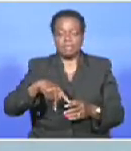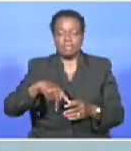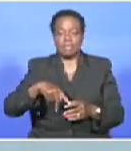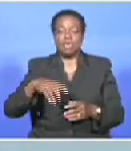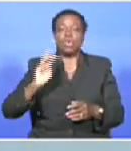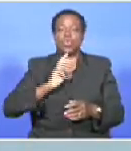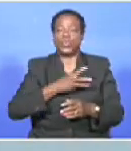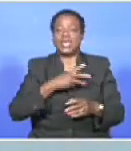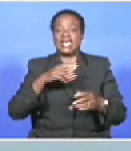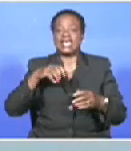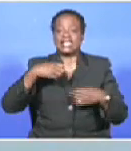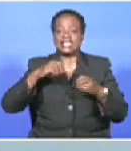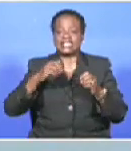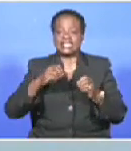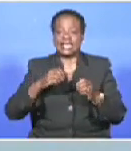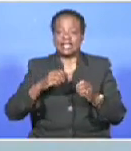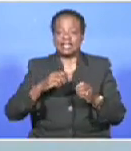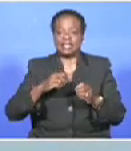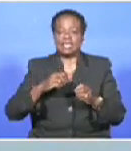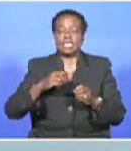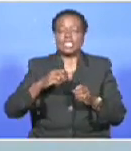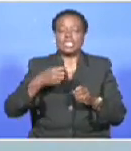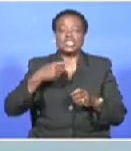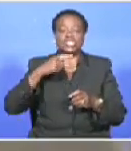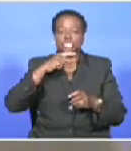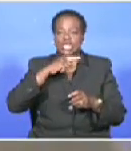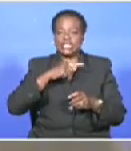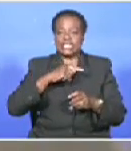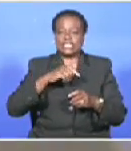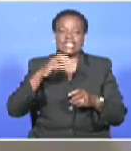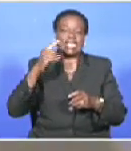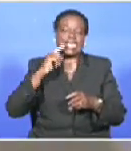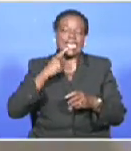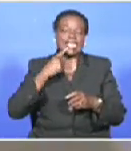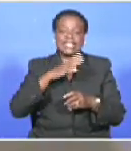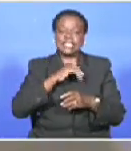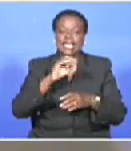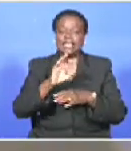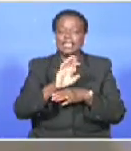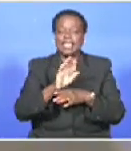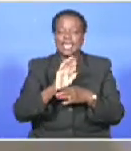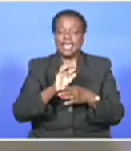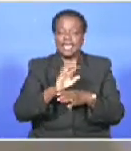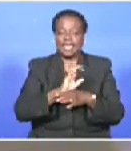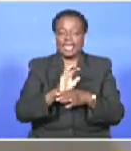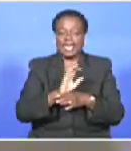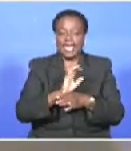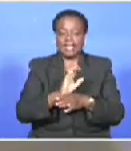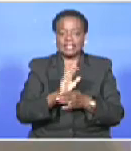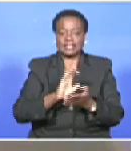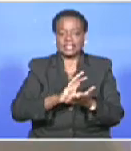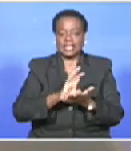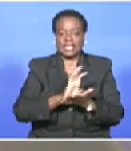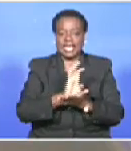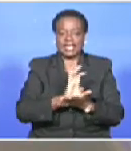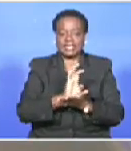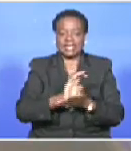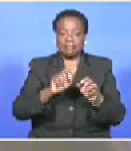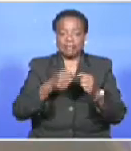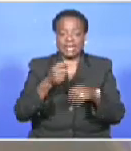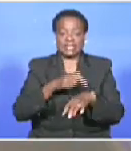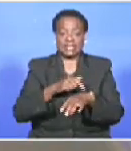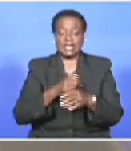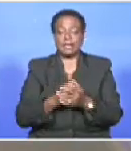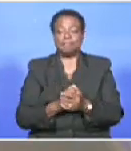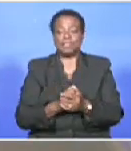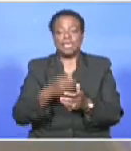salties, candies and cakes every day on break time. Now, Minister Pintard reminded the students that the skills that they learned through